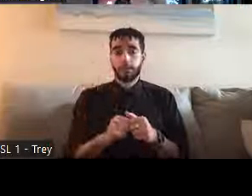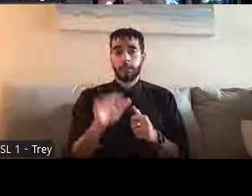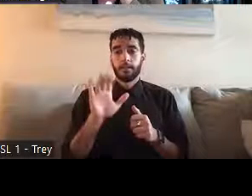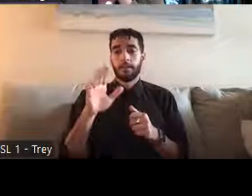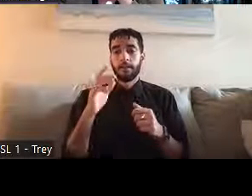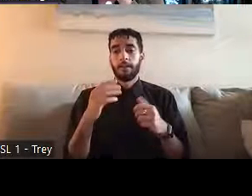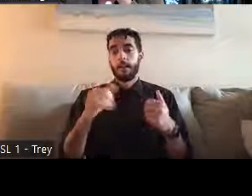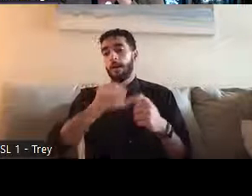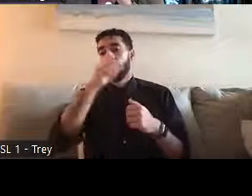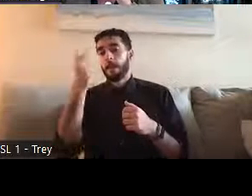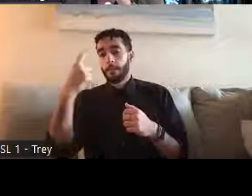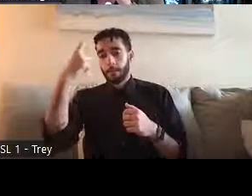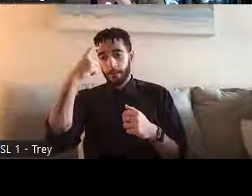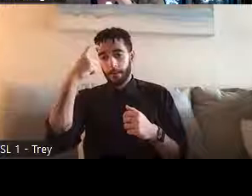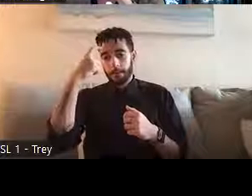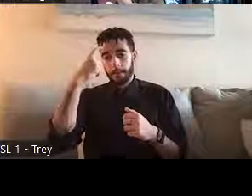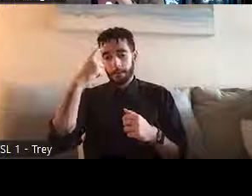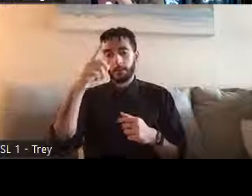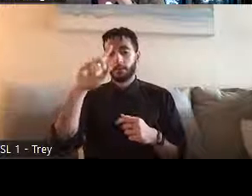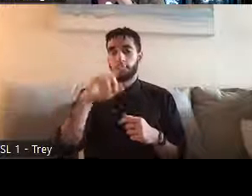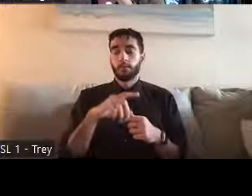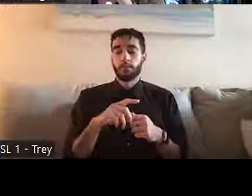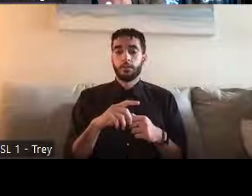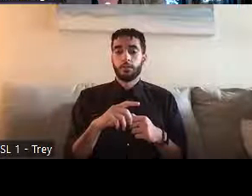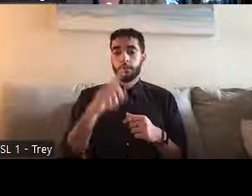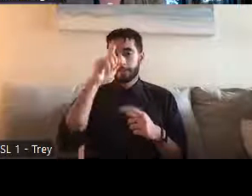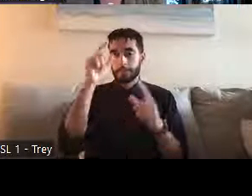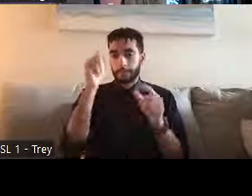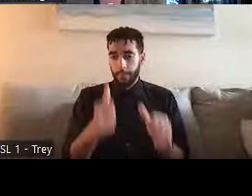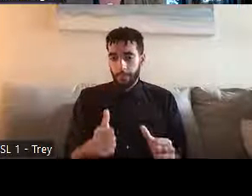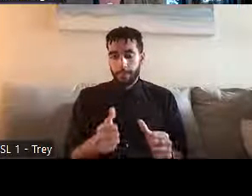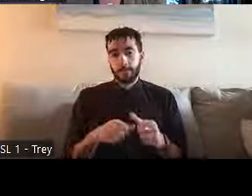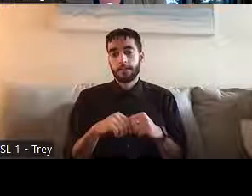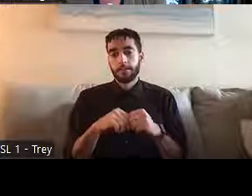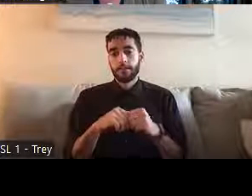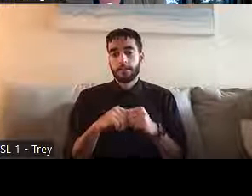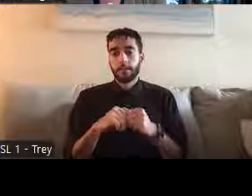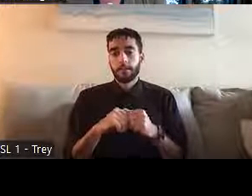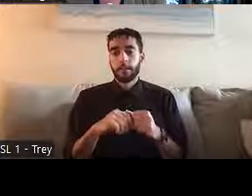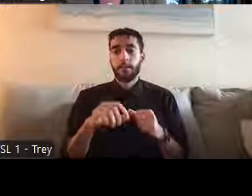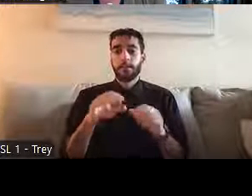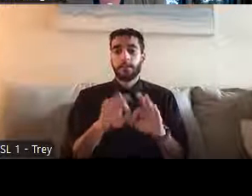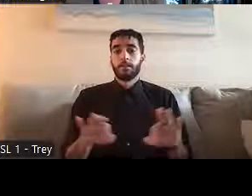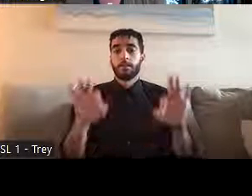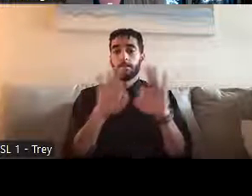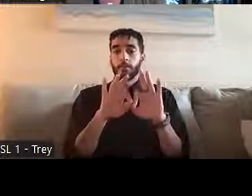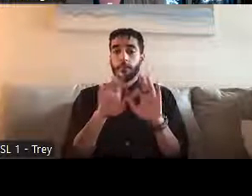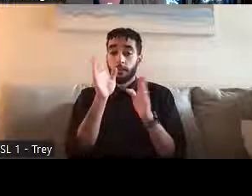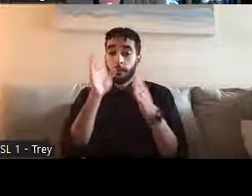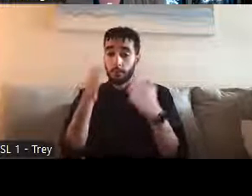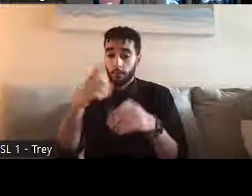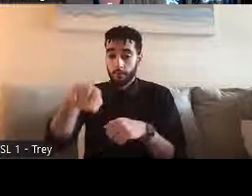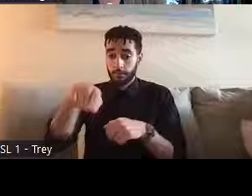disabilities. And I know that our program has seen a big rise in caring for that population in our Alzheimer Daycare Resource